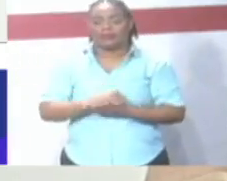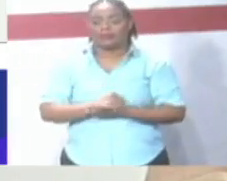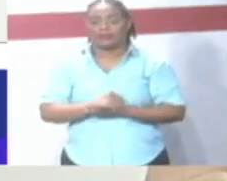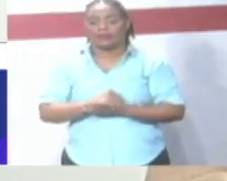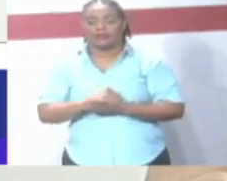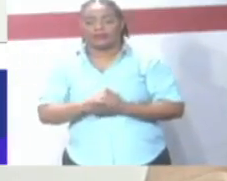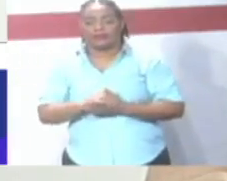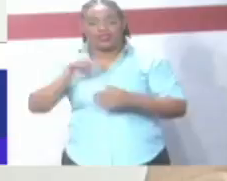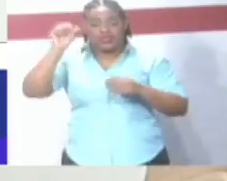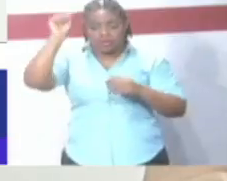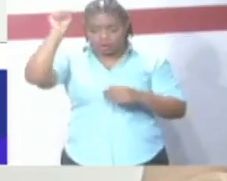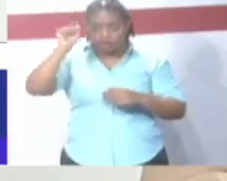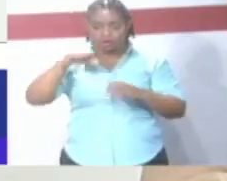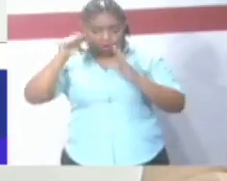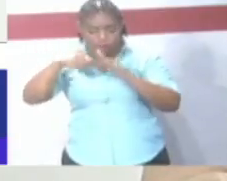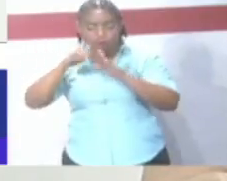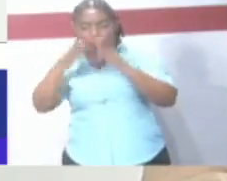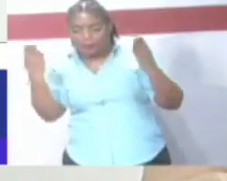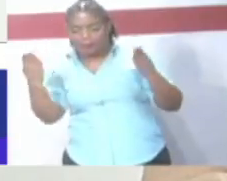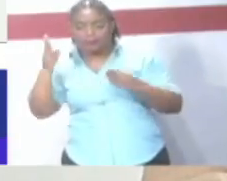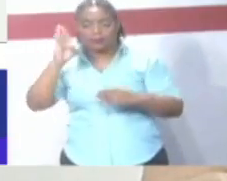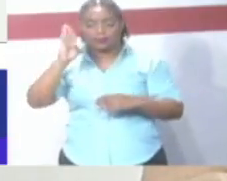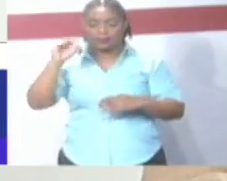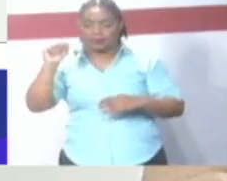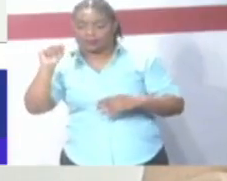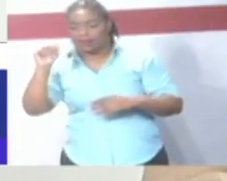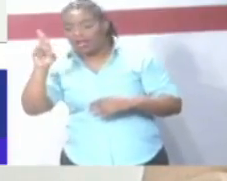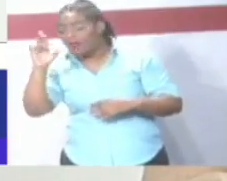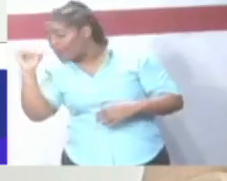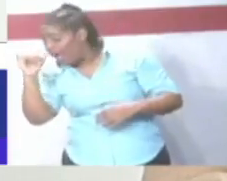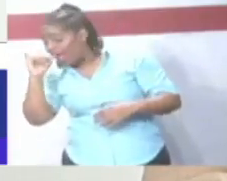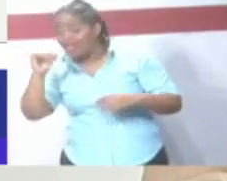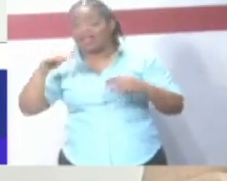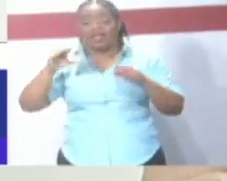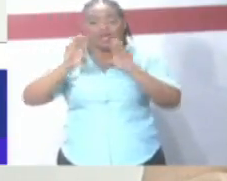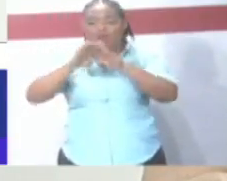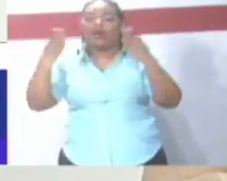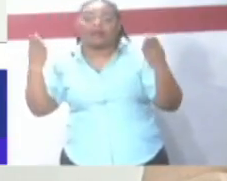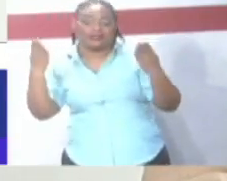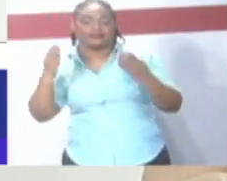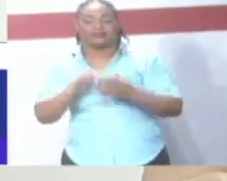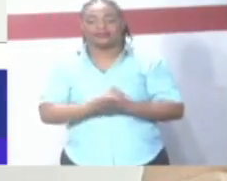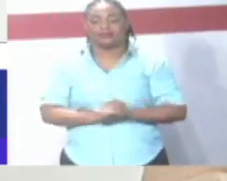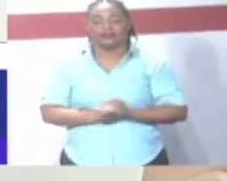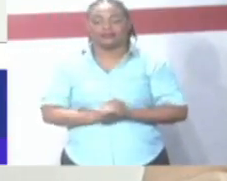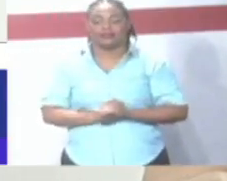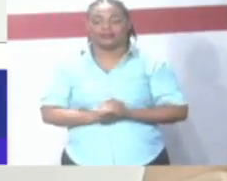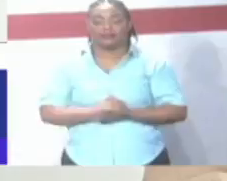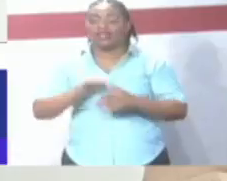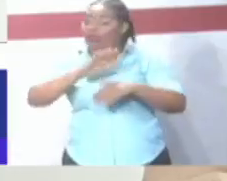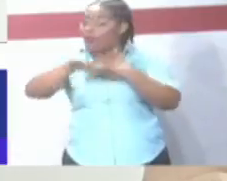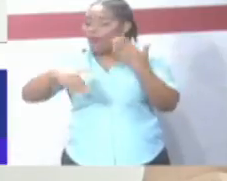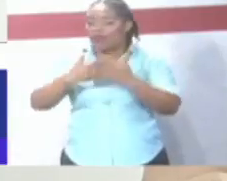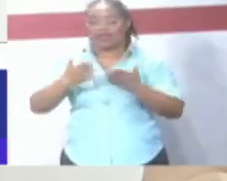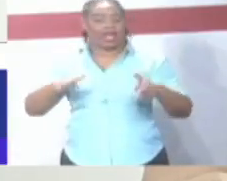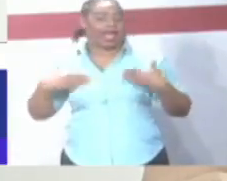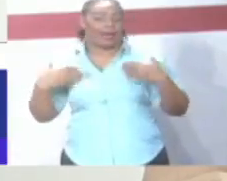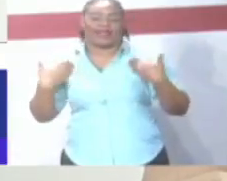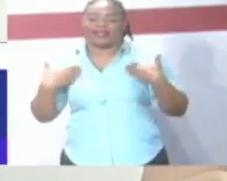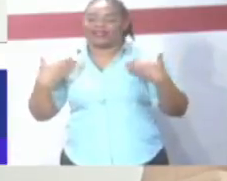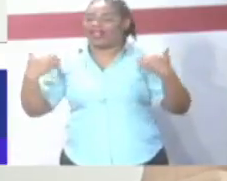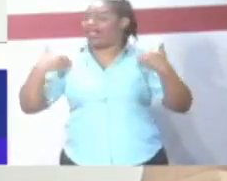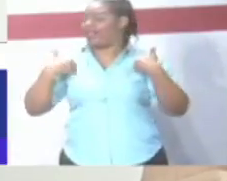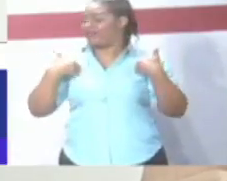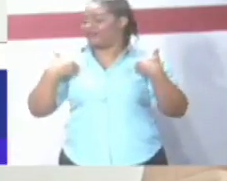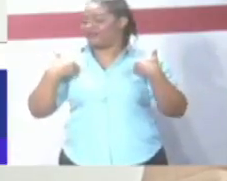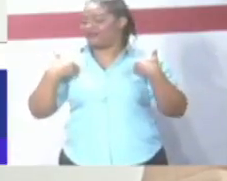bars, and so on. On all those sectors of the economy, all those types of businesses have indicated to us that their